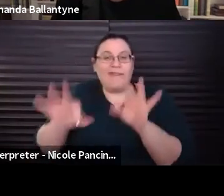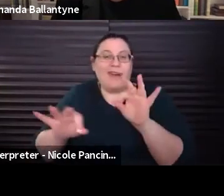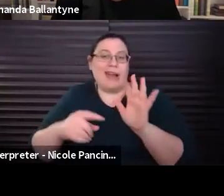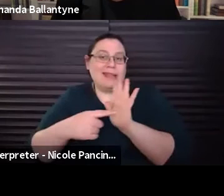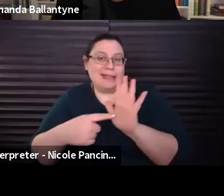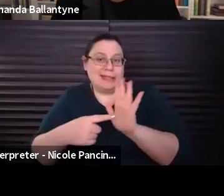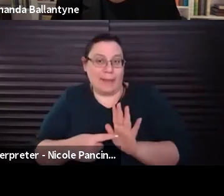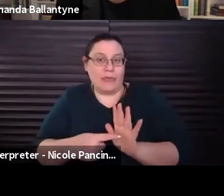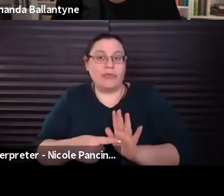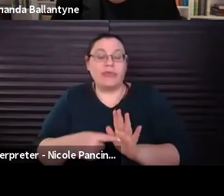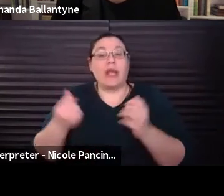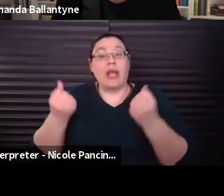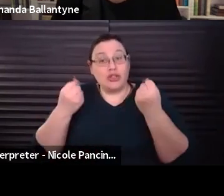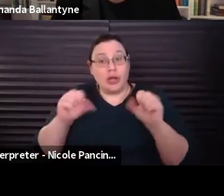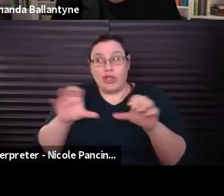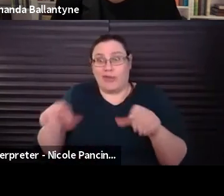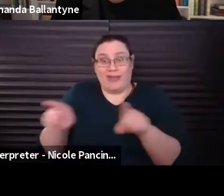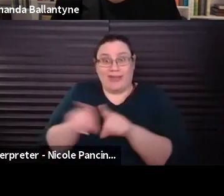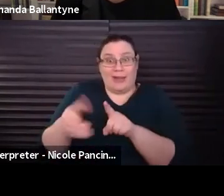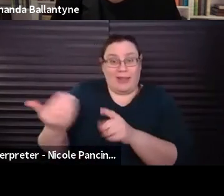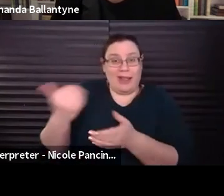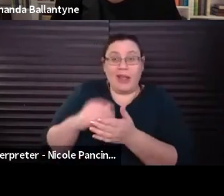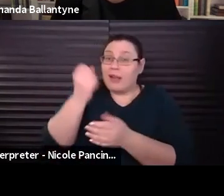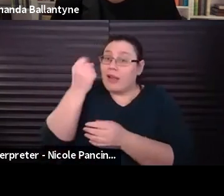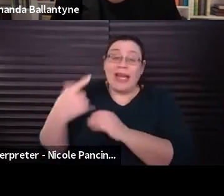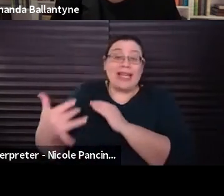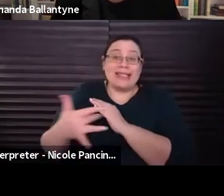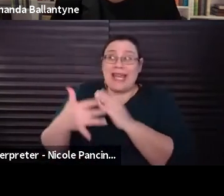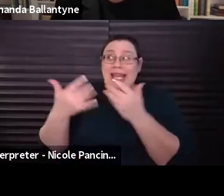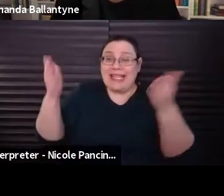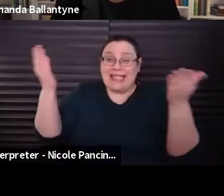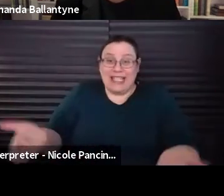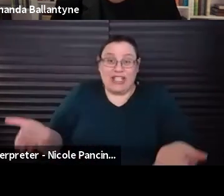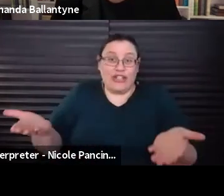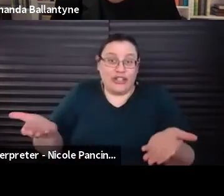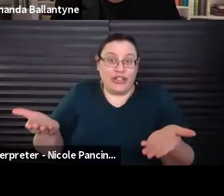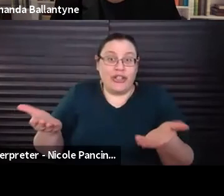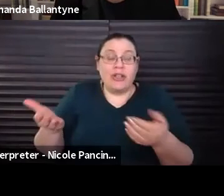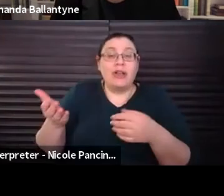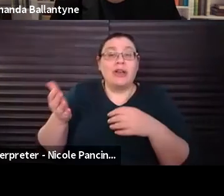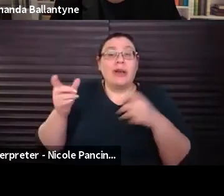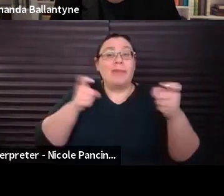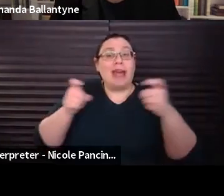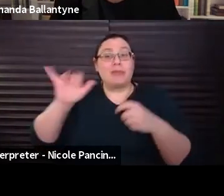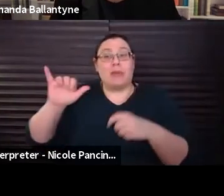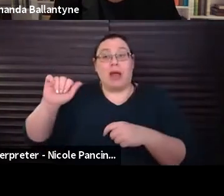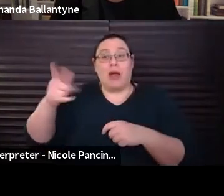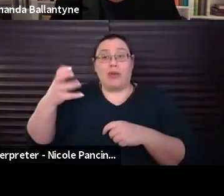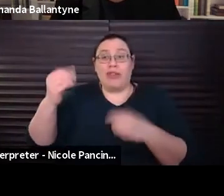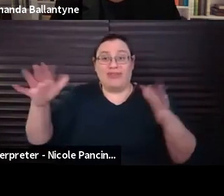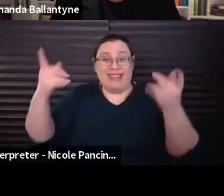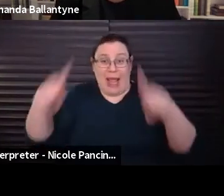try to do the same thing, because technology is here, right? management by algorithm is here. We